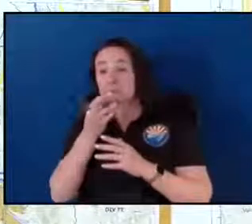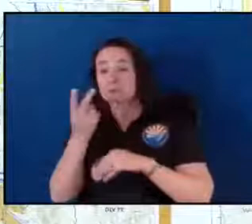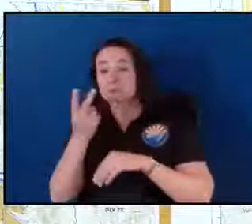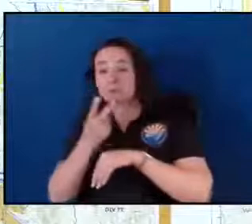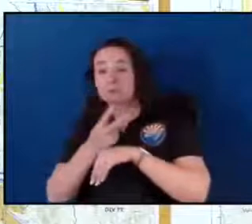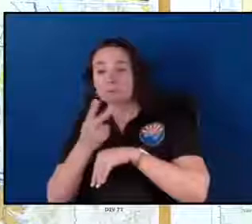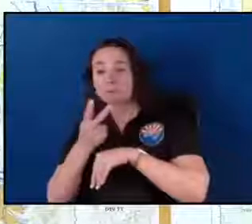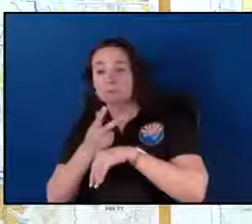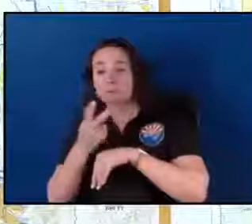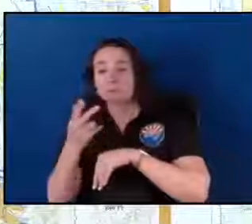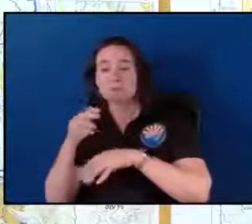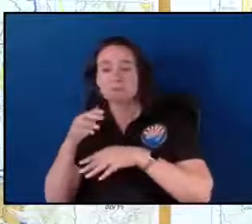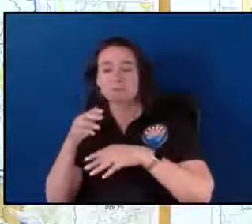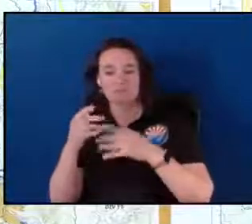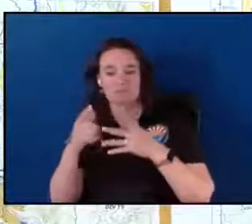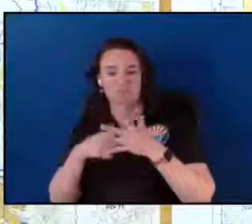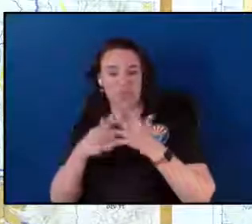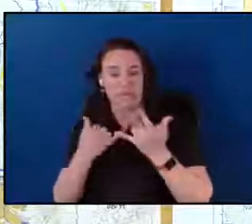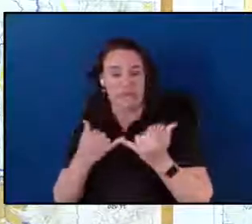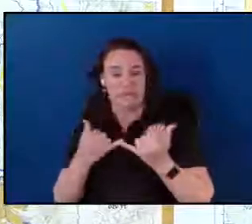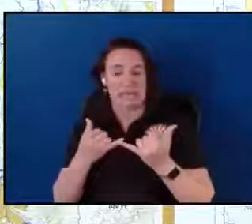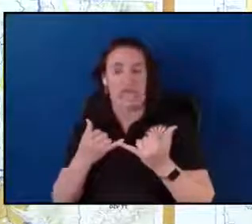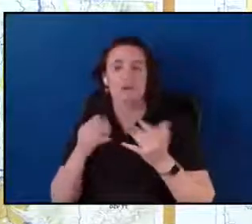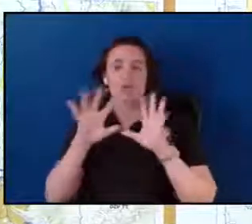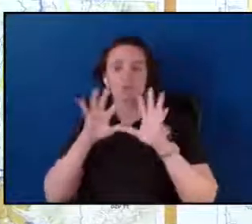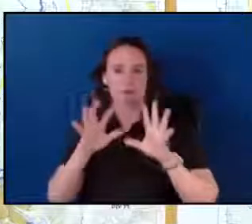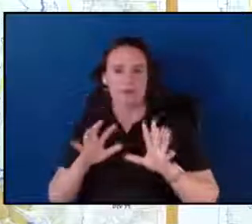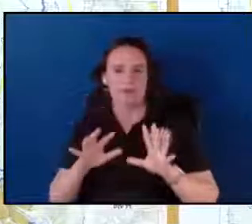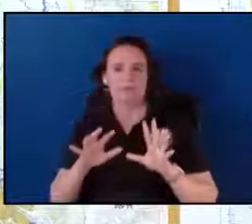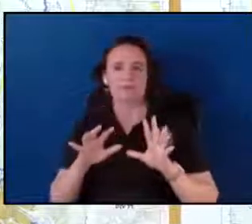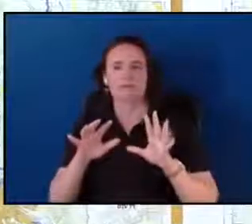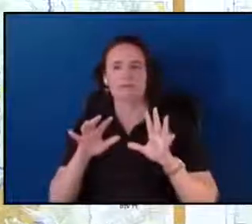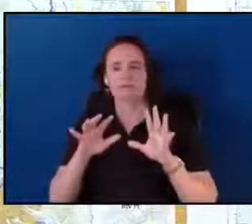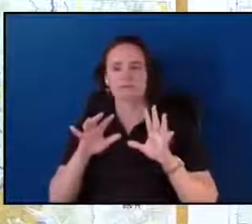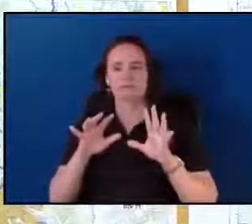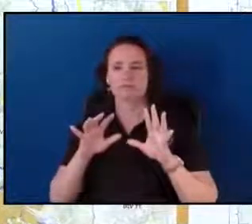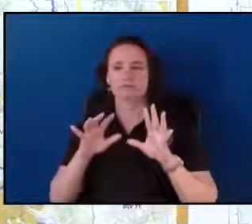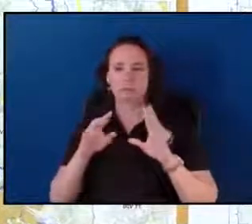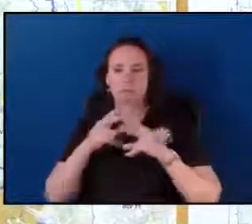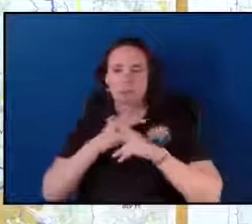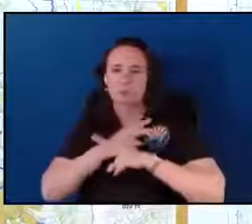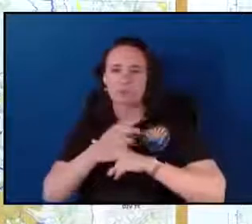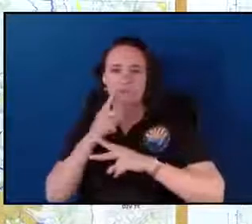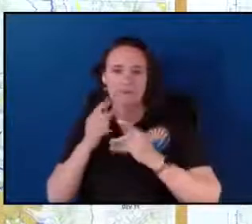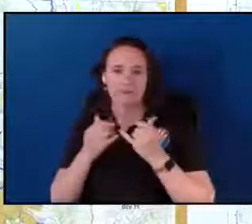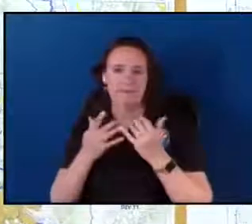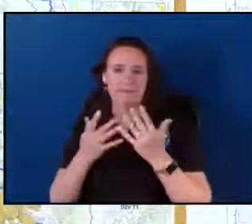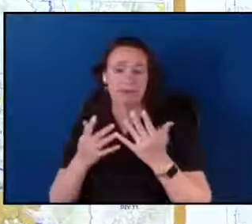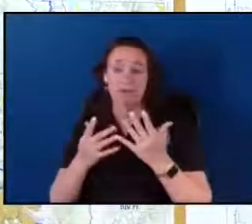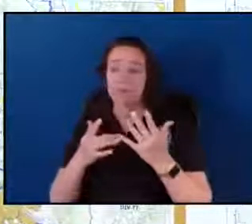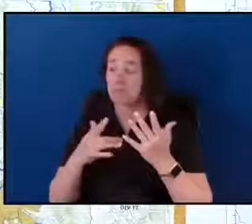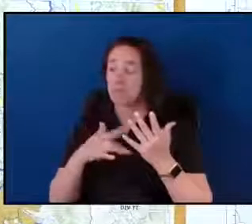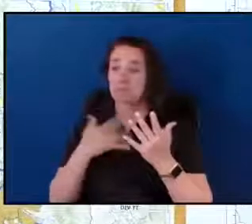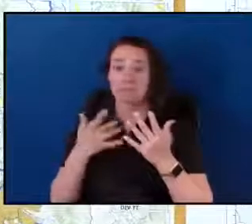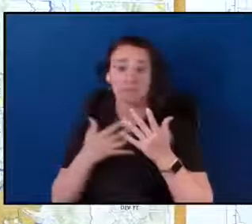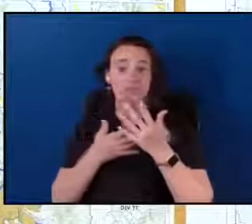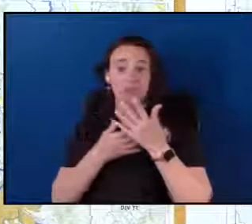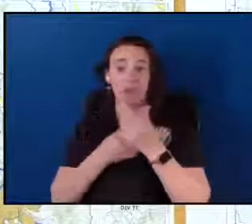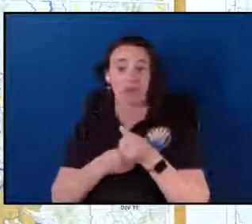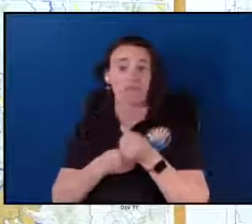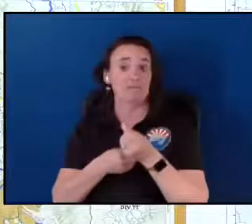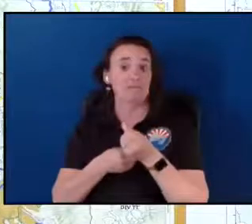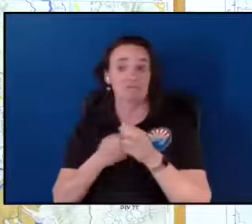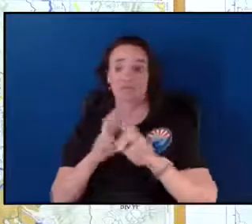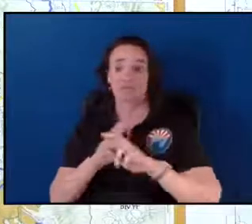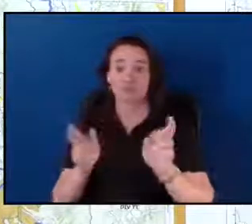throughout, starting now, and getting warmer and drier throughout the weekend. Feeling real confident. That we are ahead of the curve